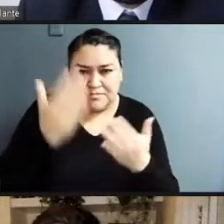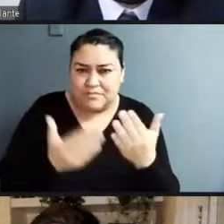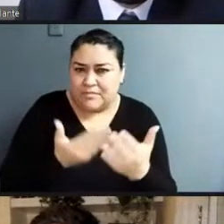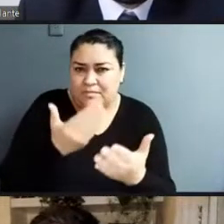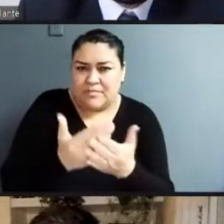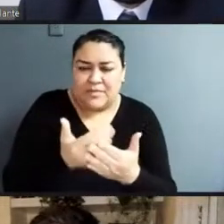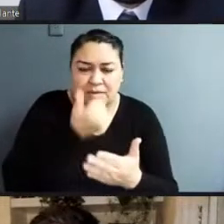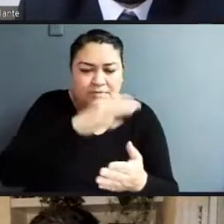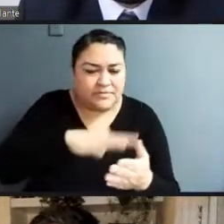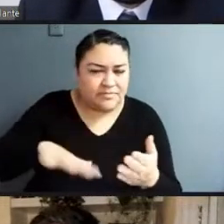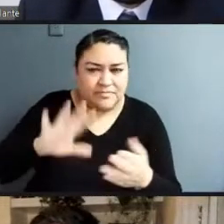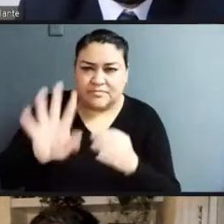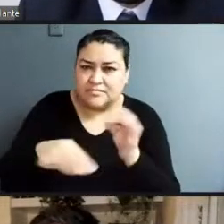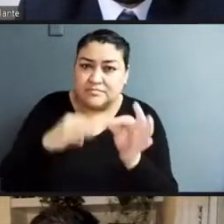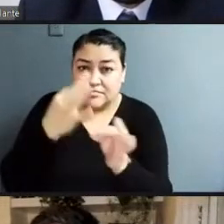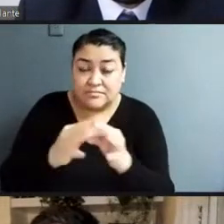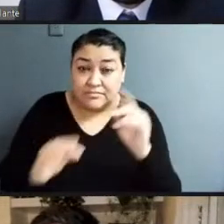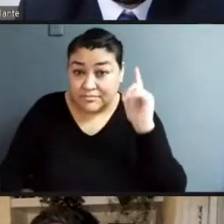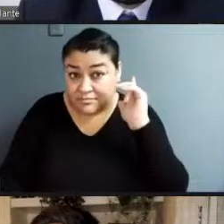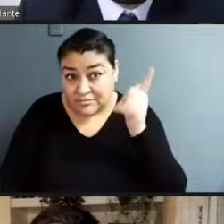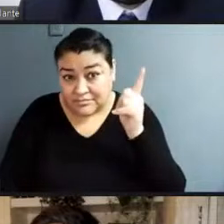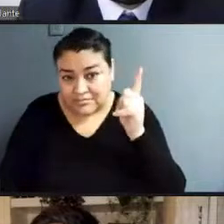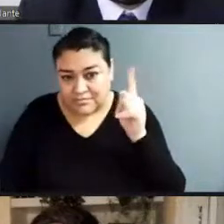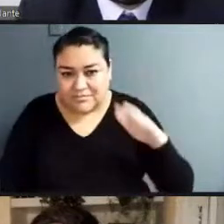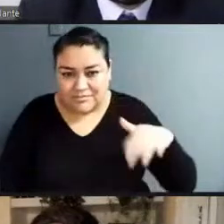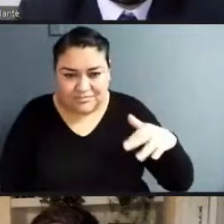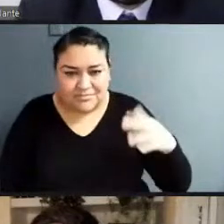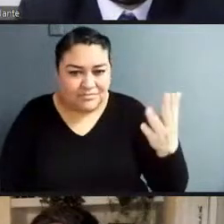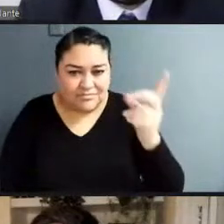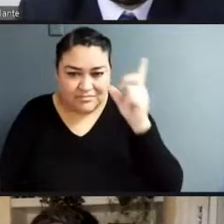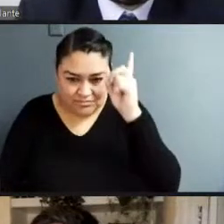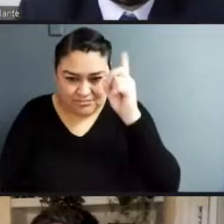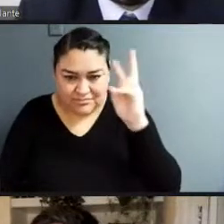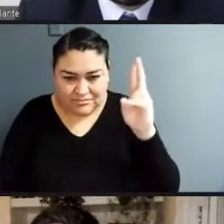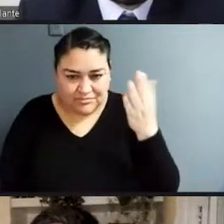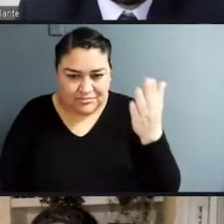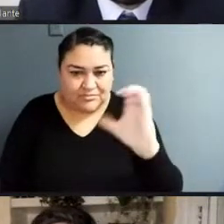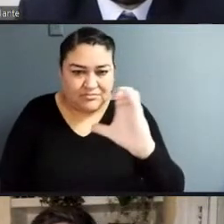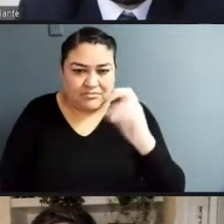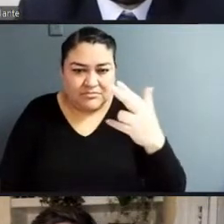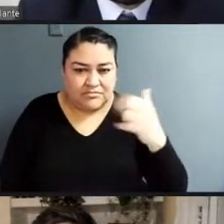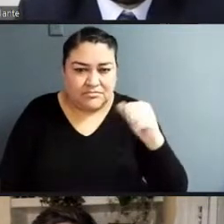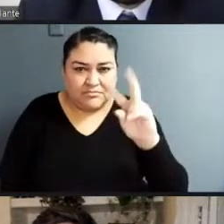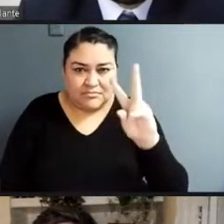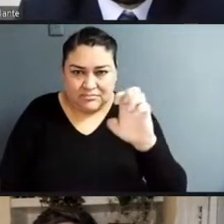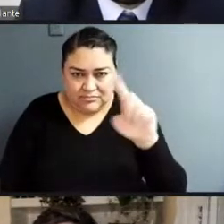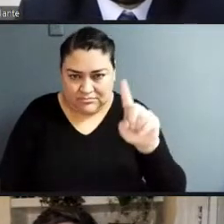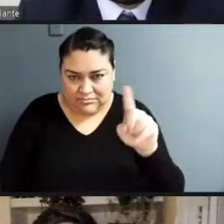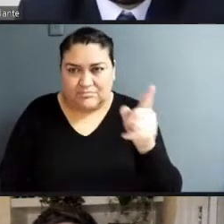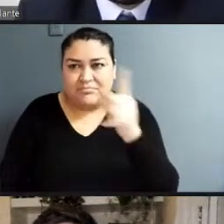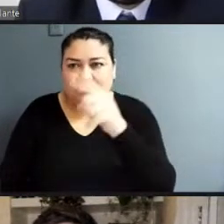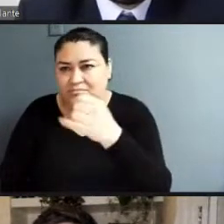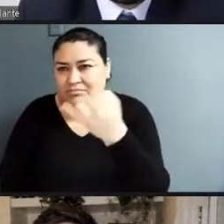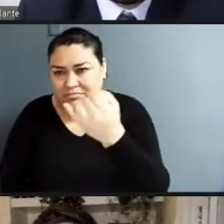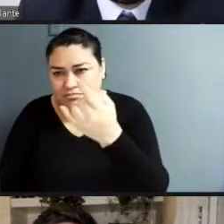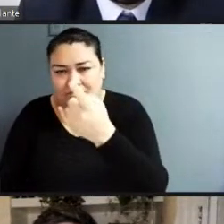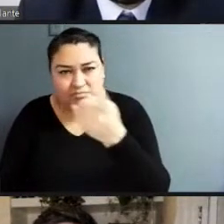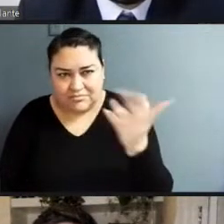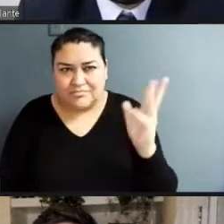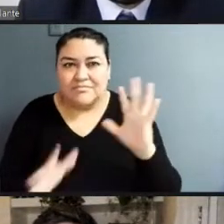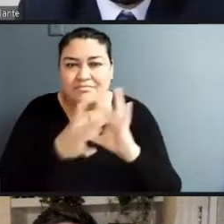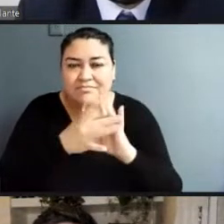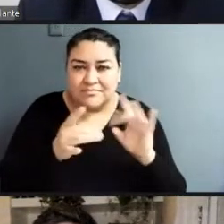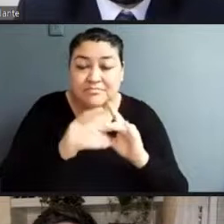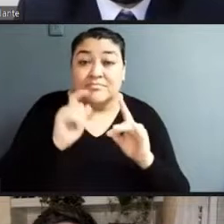be met appropriately with the various replies to the challenges. what Doctors Chavez, Rojas, and